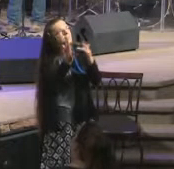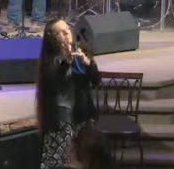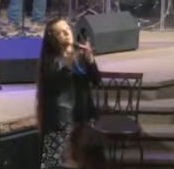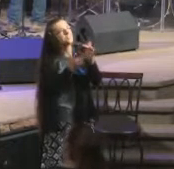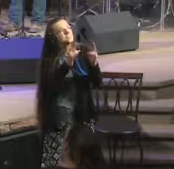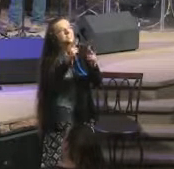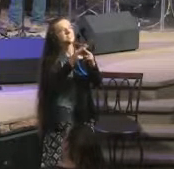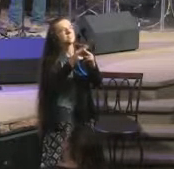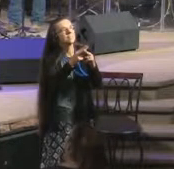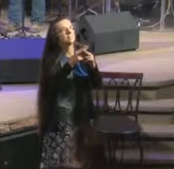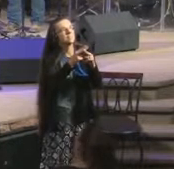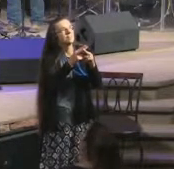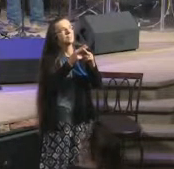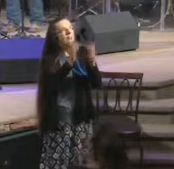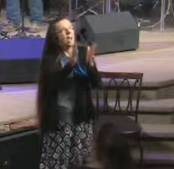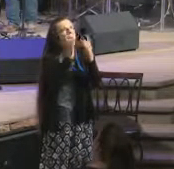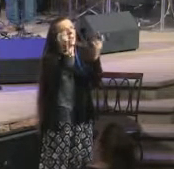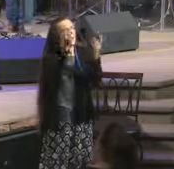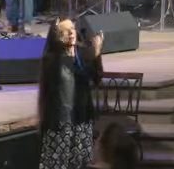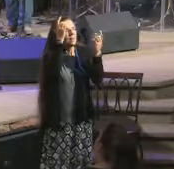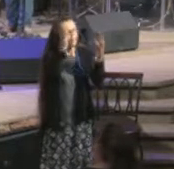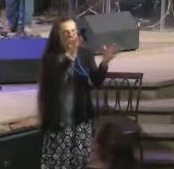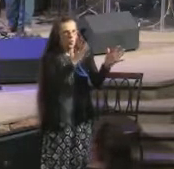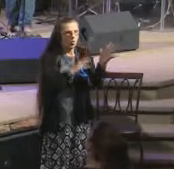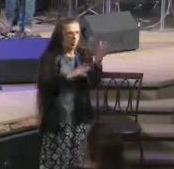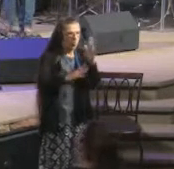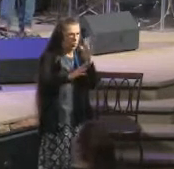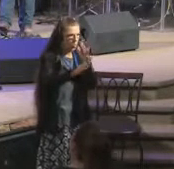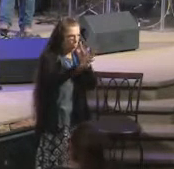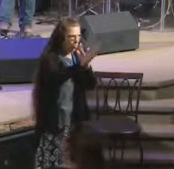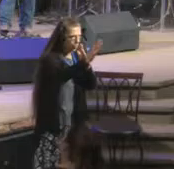name. Hallelujah.